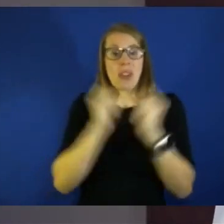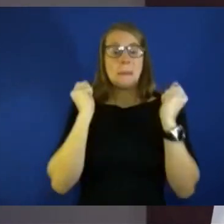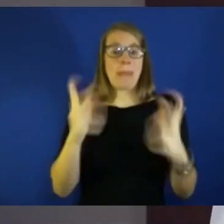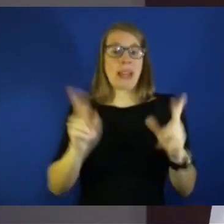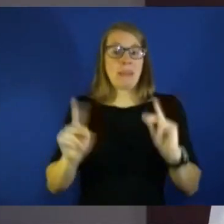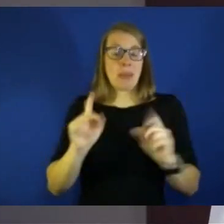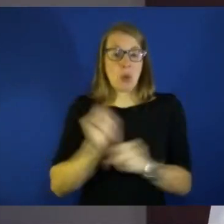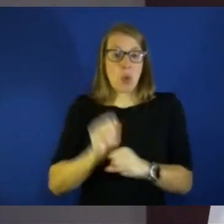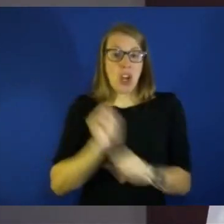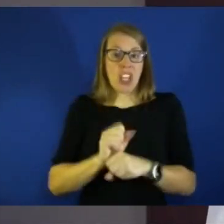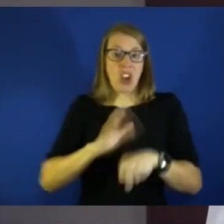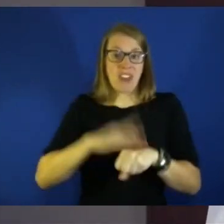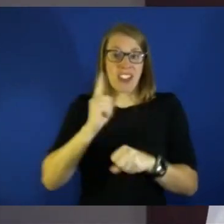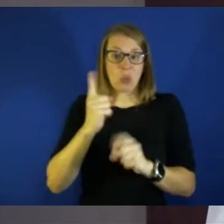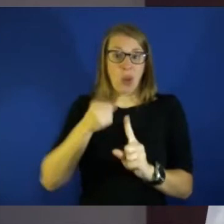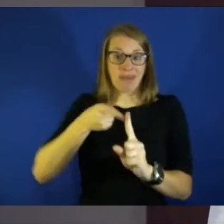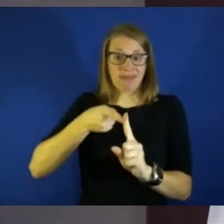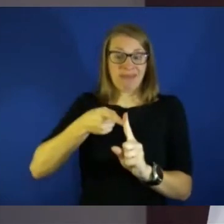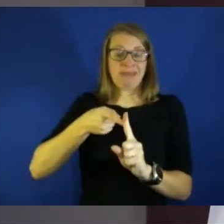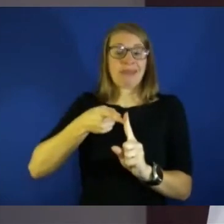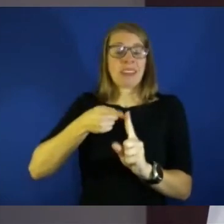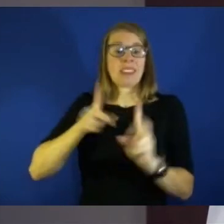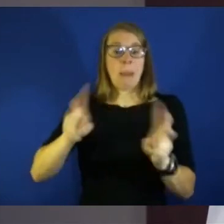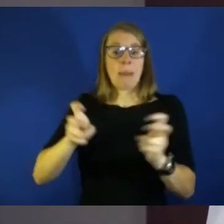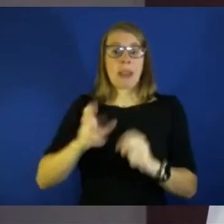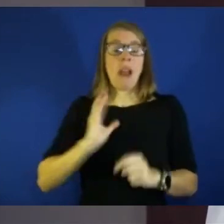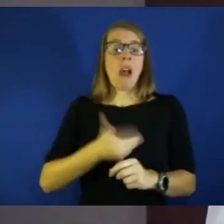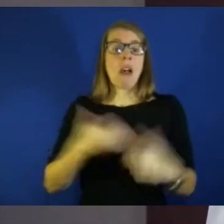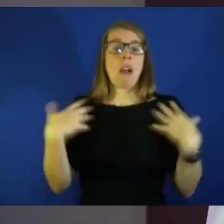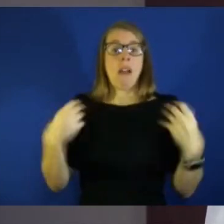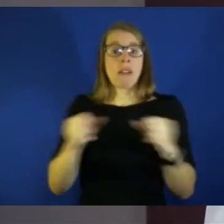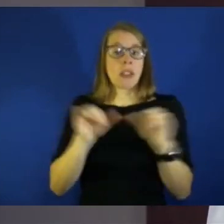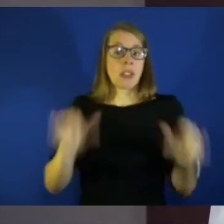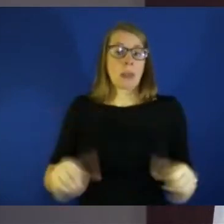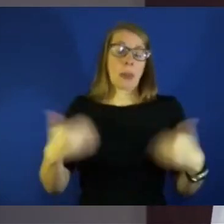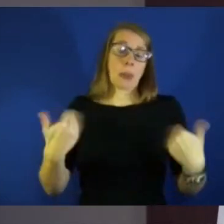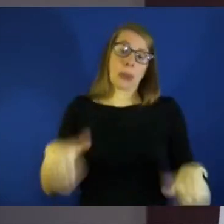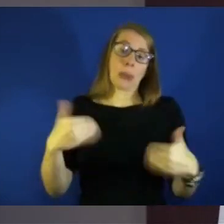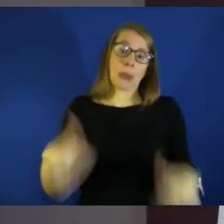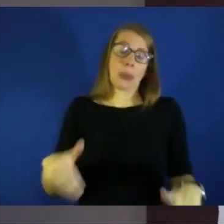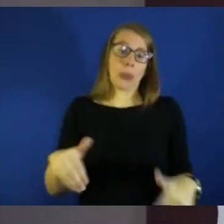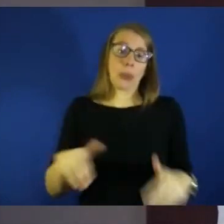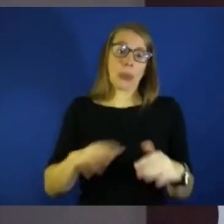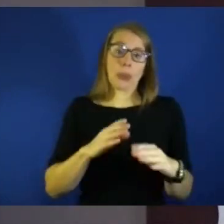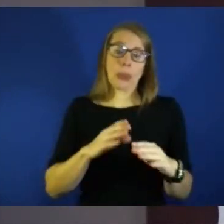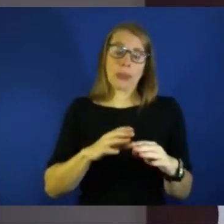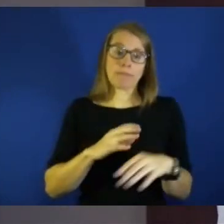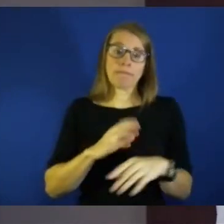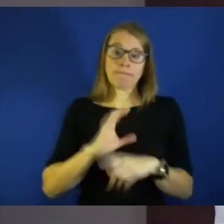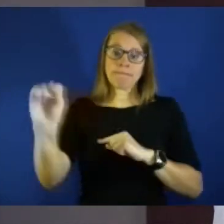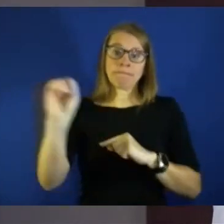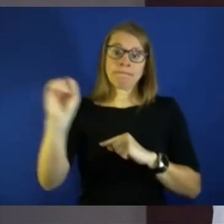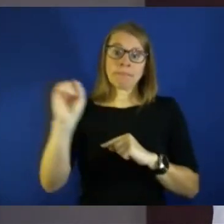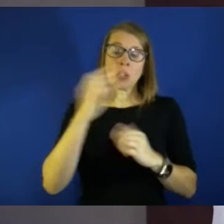actually. Our health system has really, I think, done a great job making sure that we have a good process for this. So we